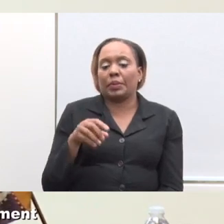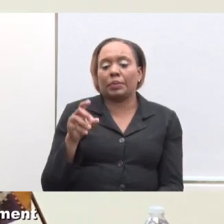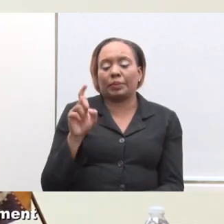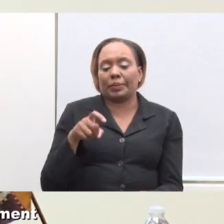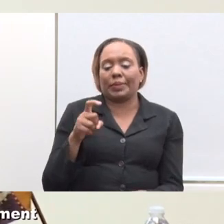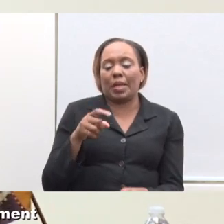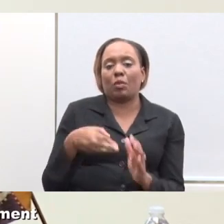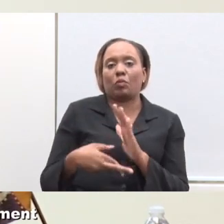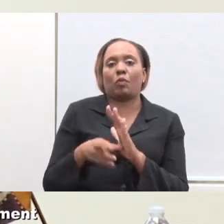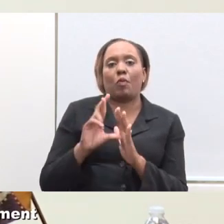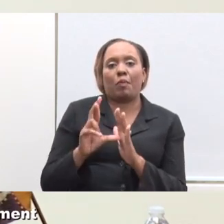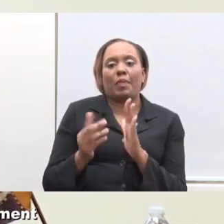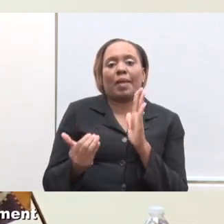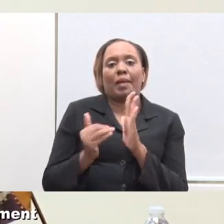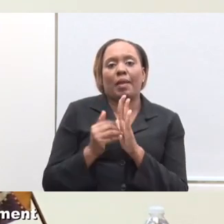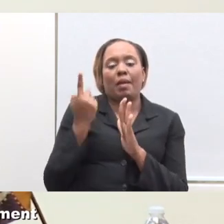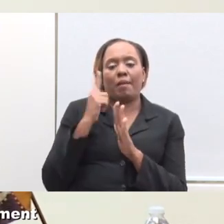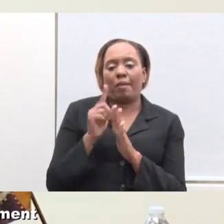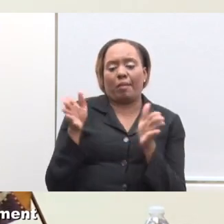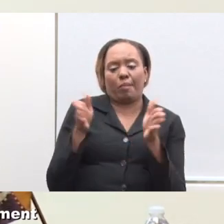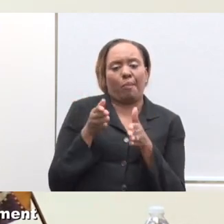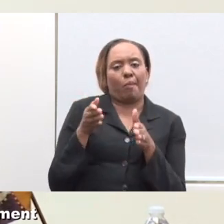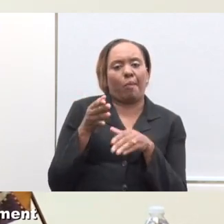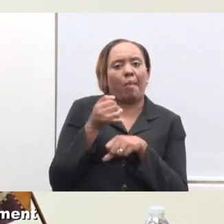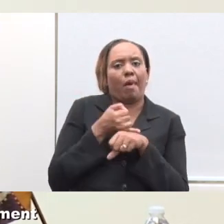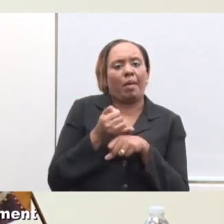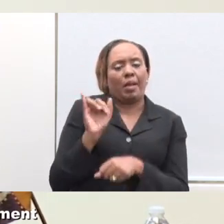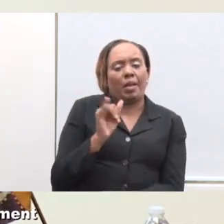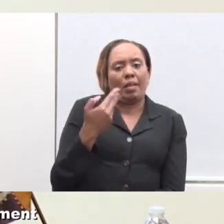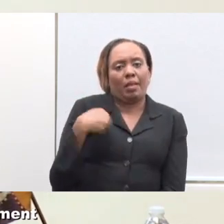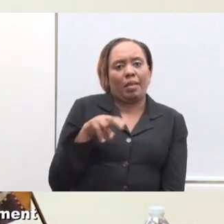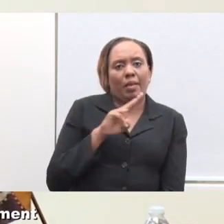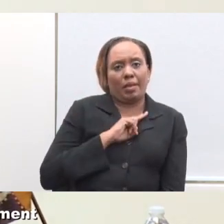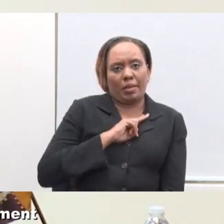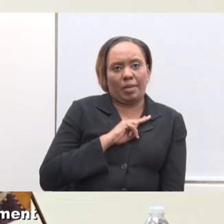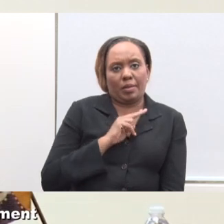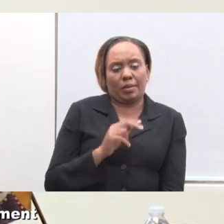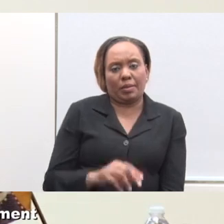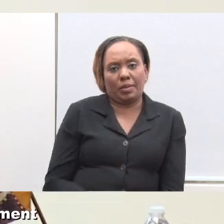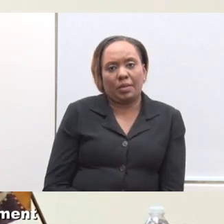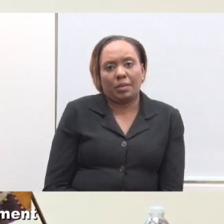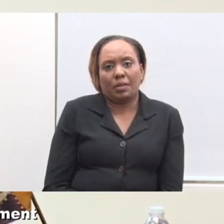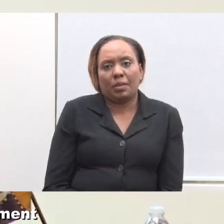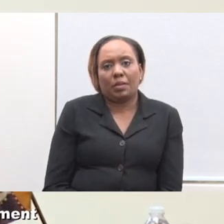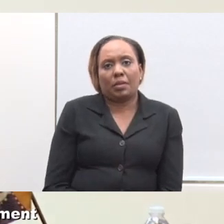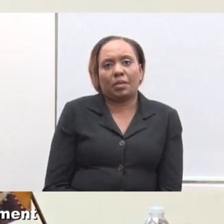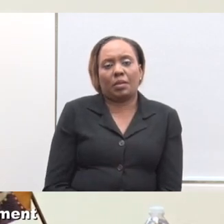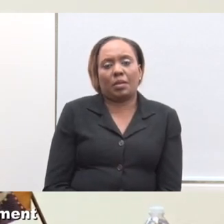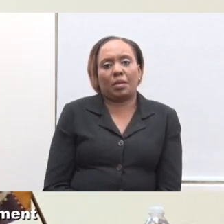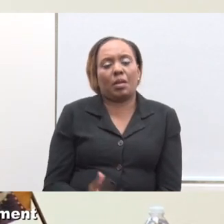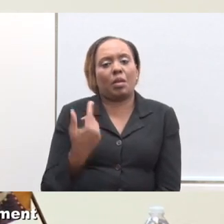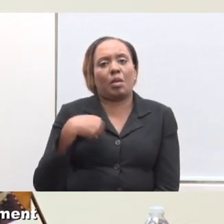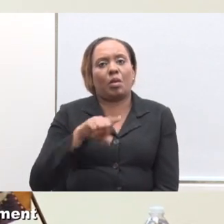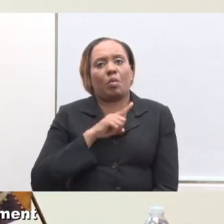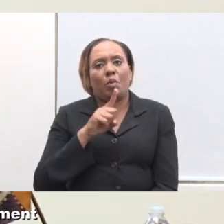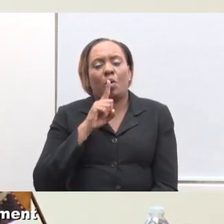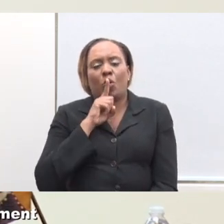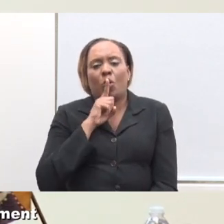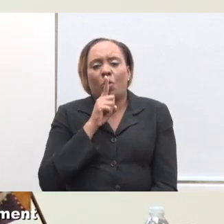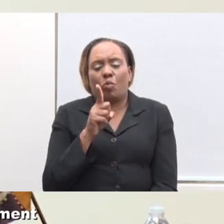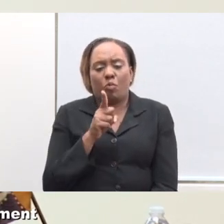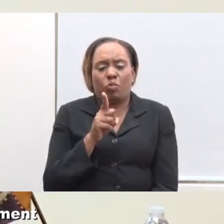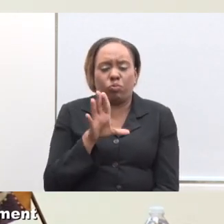small developing countries like ourselves that are effectively at the front line in every real sense of these